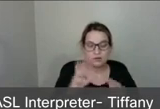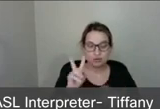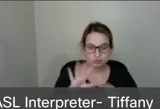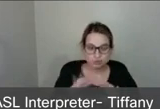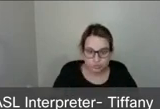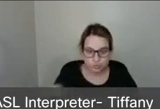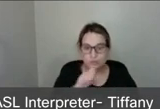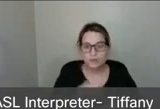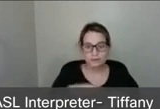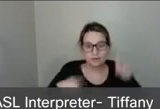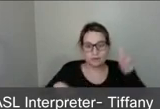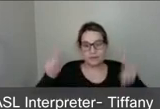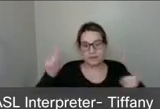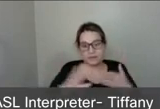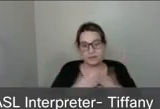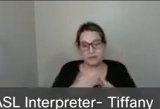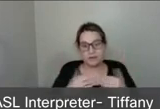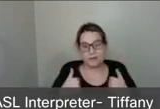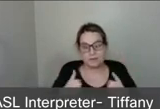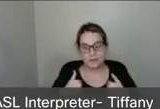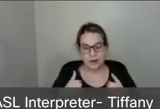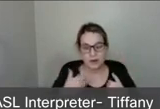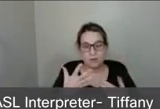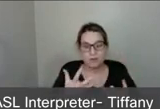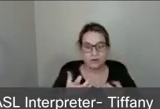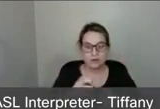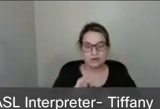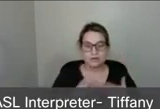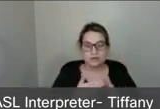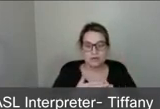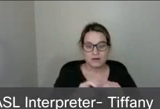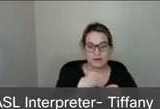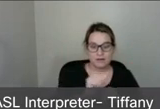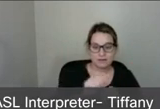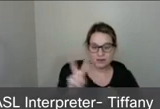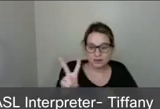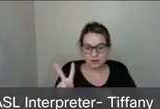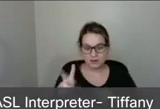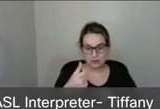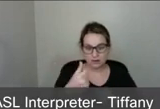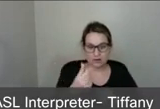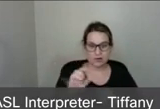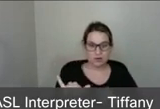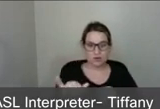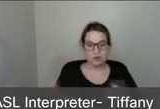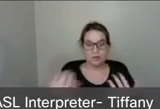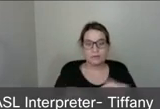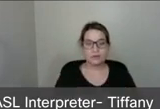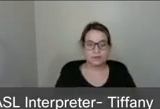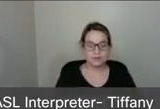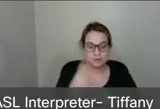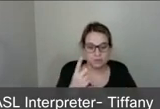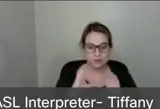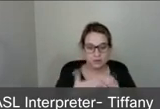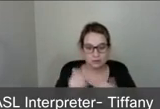the diversity the city brings. I would like our cities, Avondale and Goodyear, to be together in one congressional district. Our cities are very